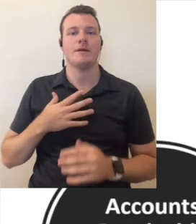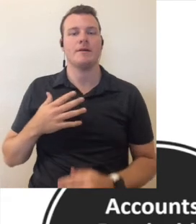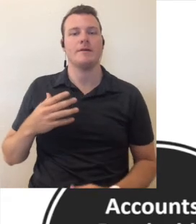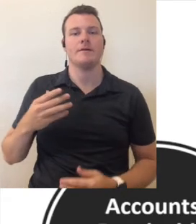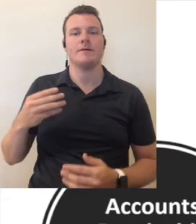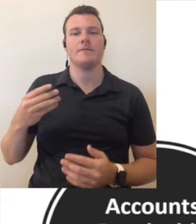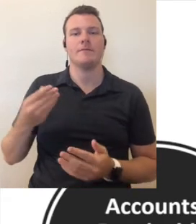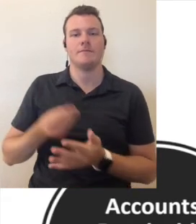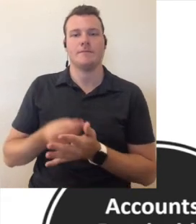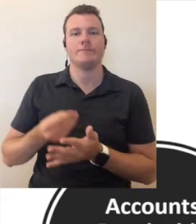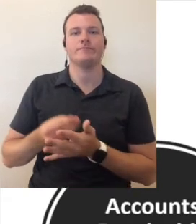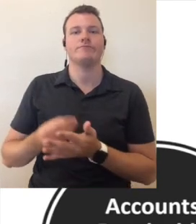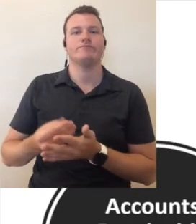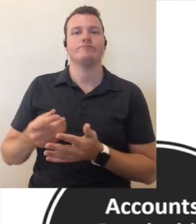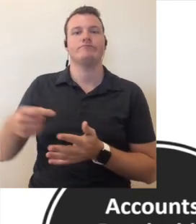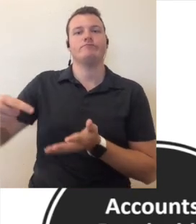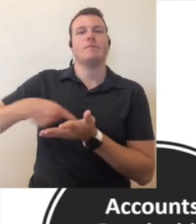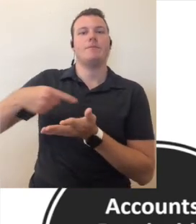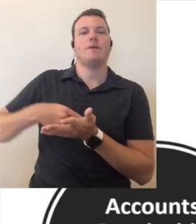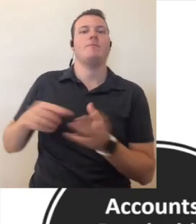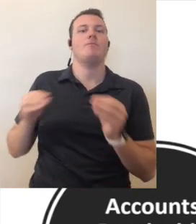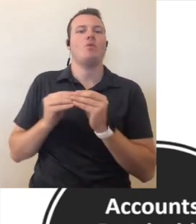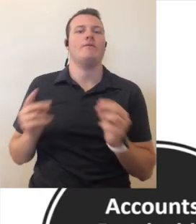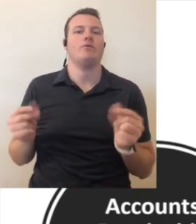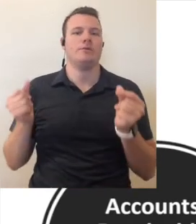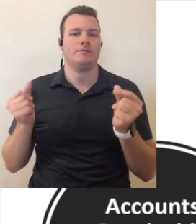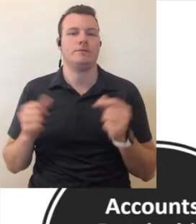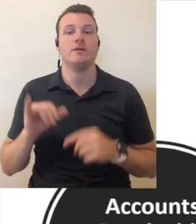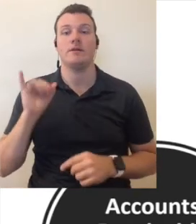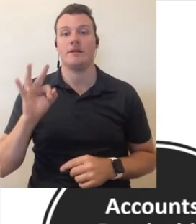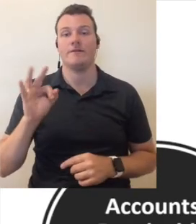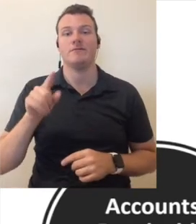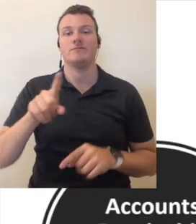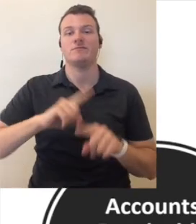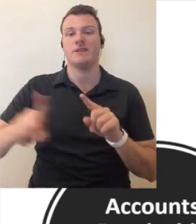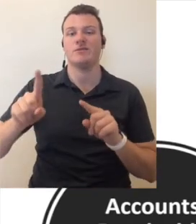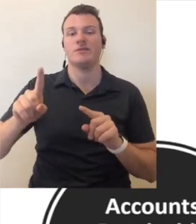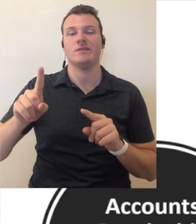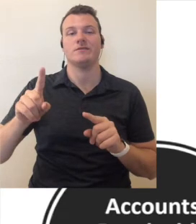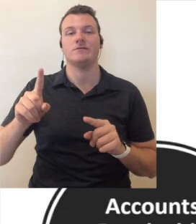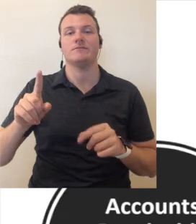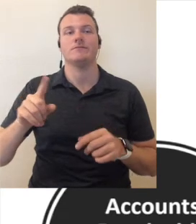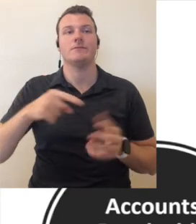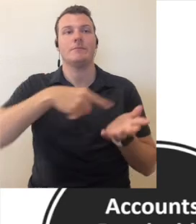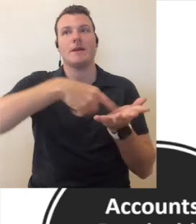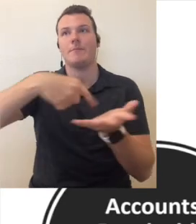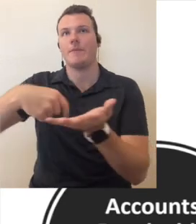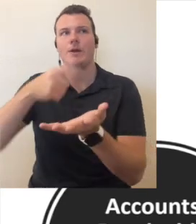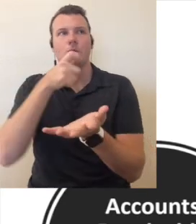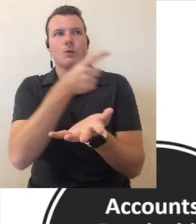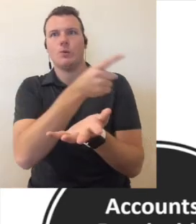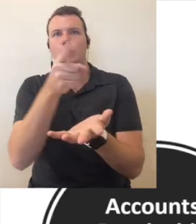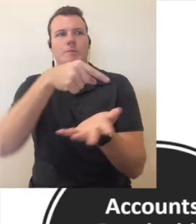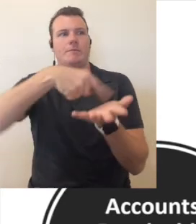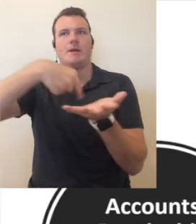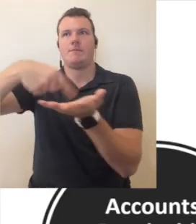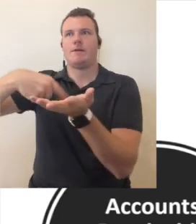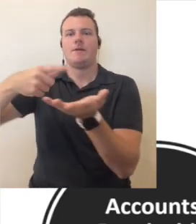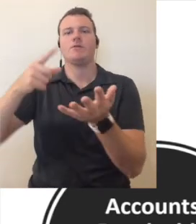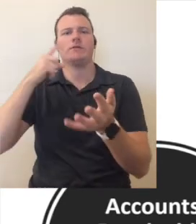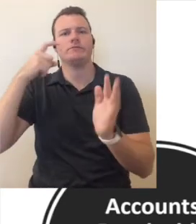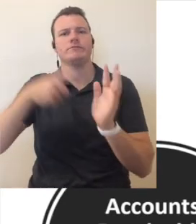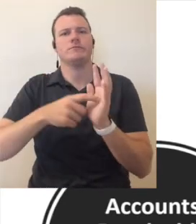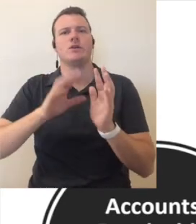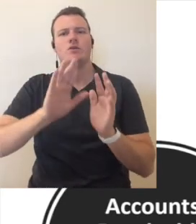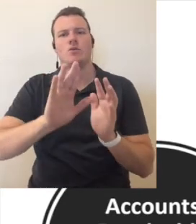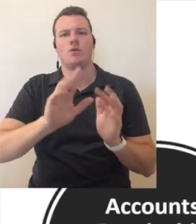5.3 times. The smaller the number means that I'm getting my monies quicker. Okay. So if you've got